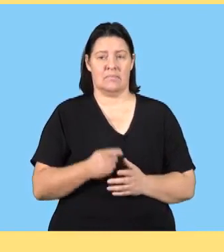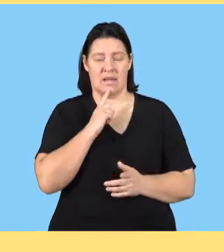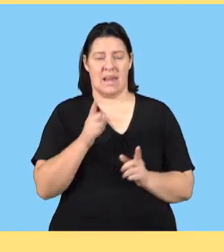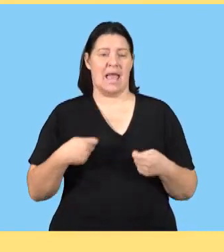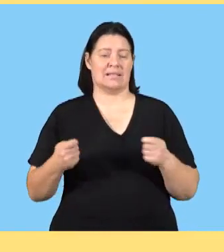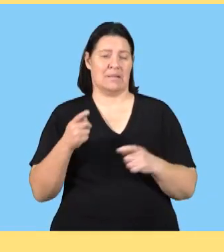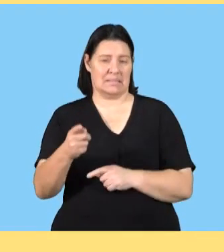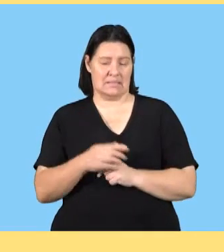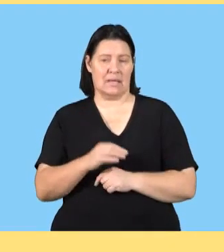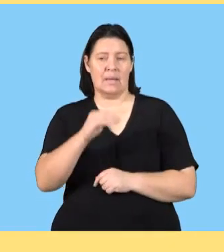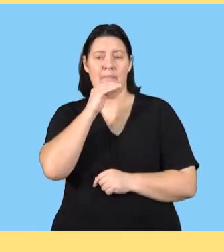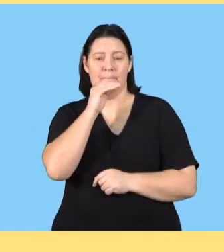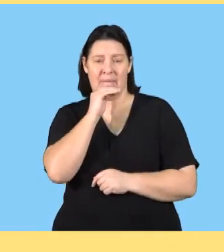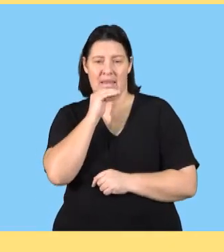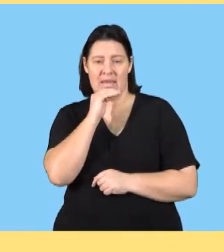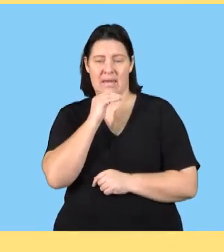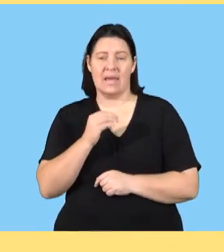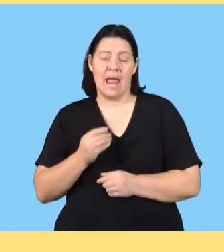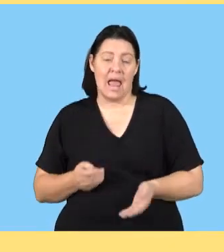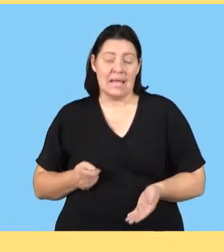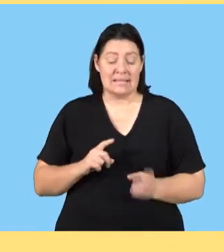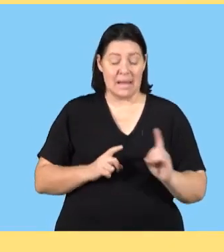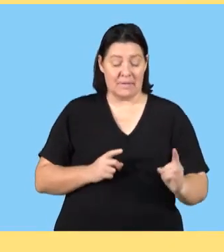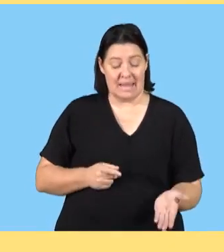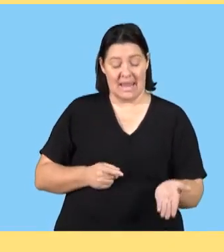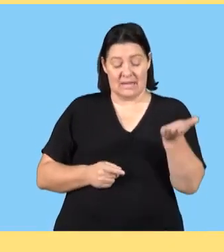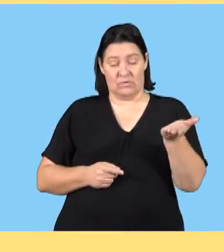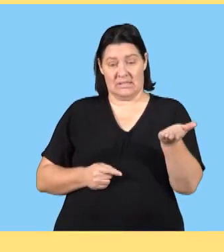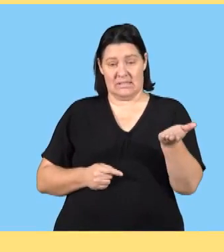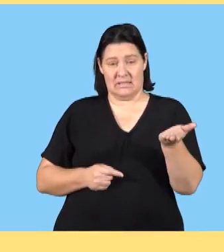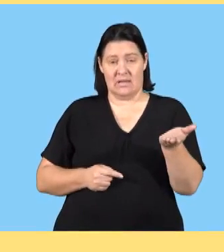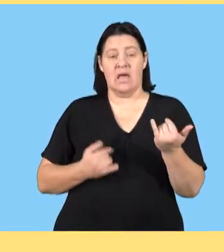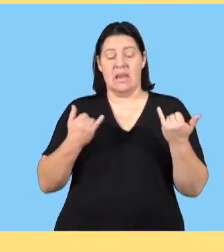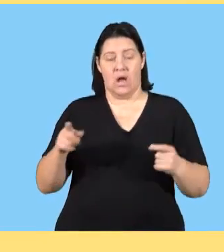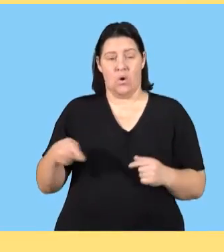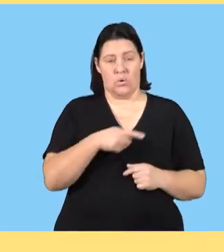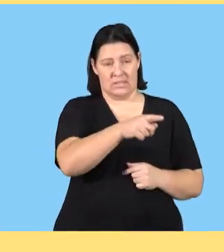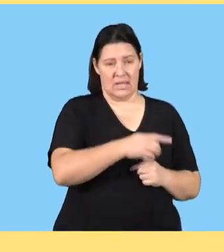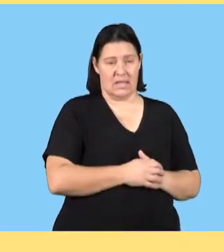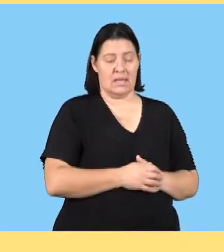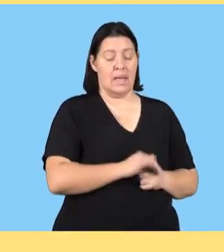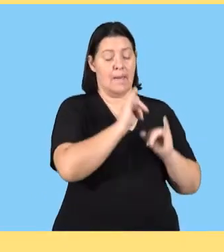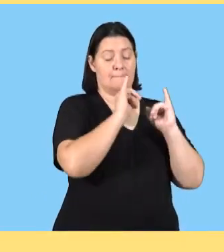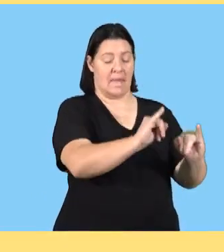an expense. That means it increases on the debit side. I will come here, then I will now say